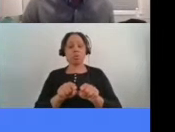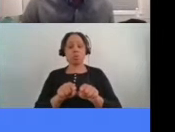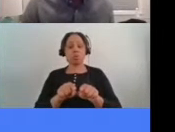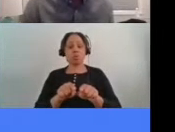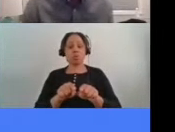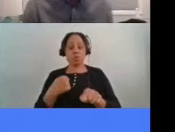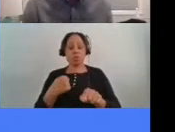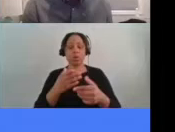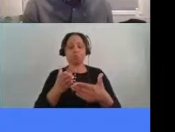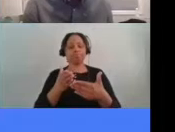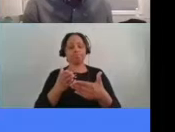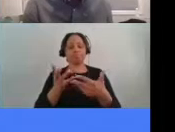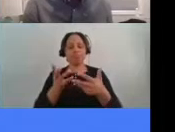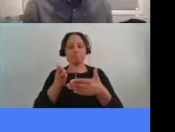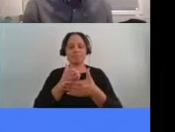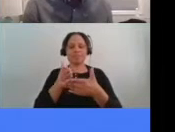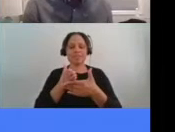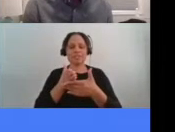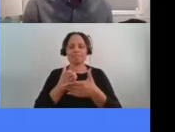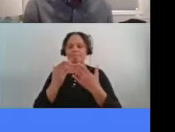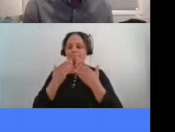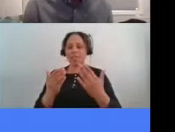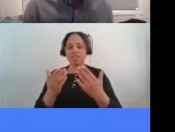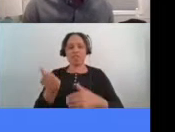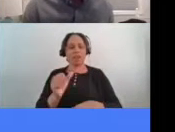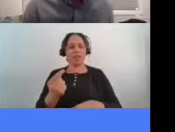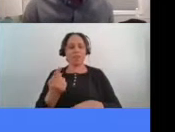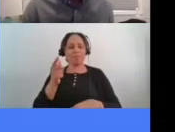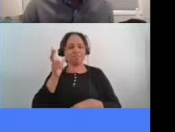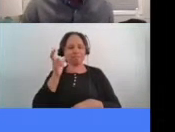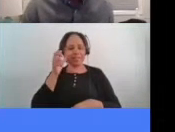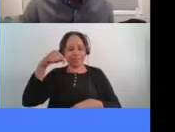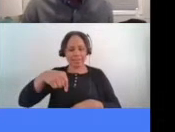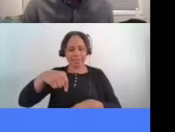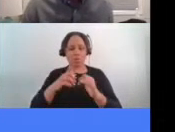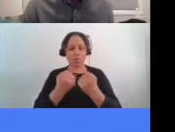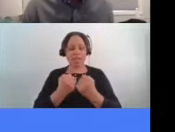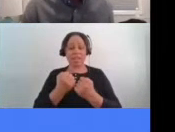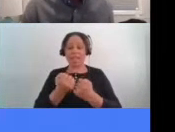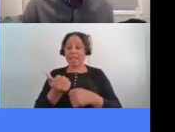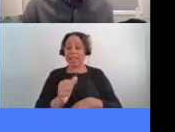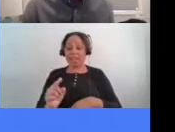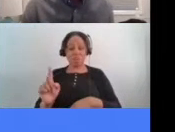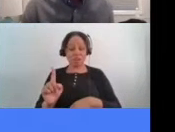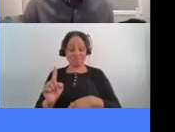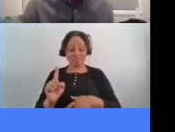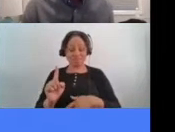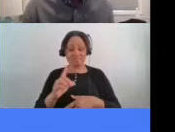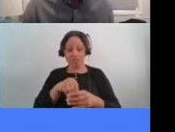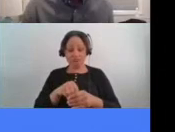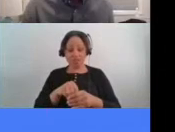a quick thank you for anyone that's listening in on this webinar. Everyone that's kind of involved in this is they're all